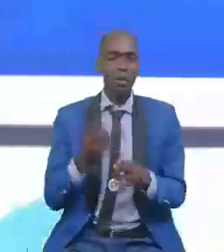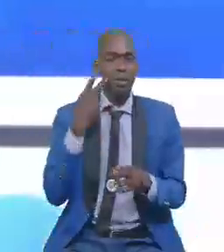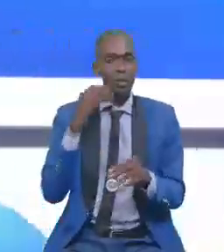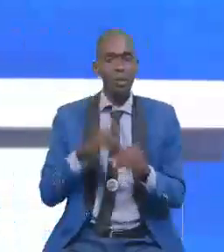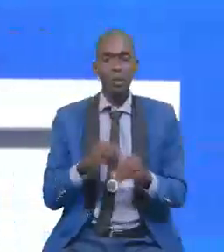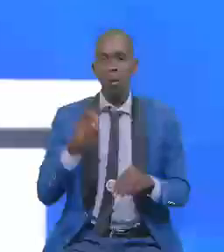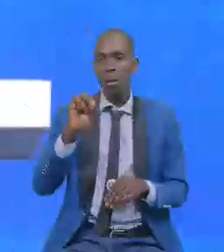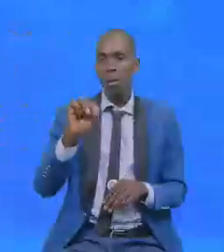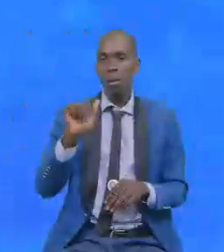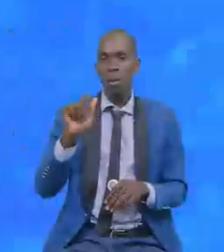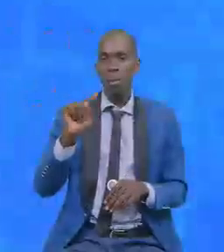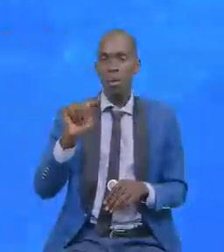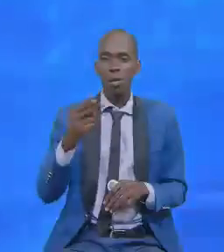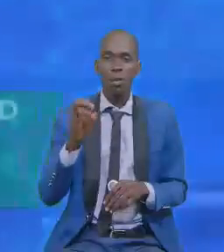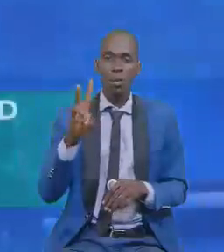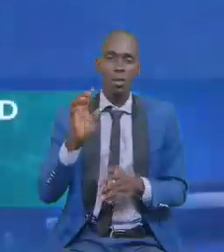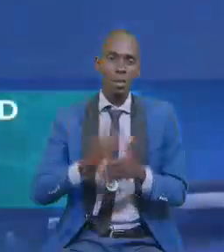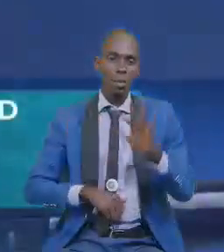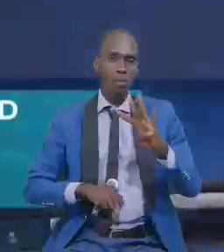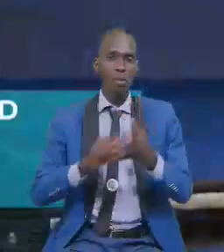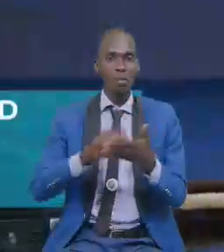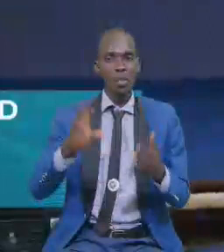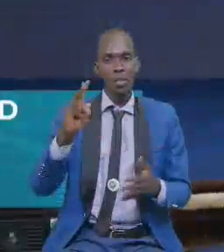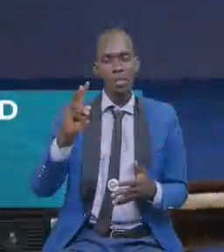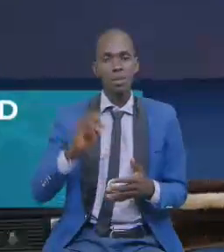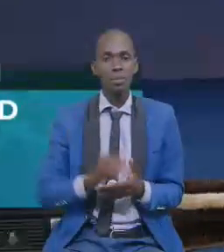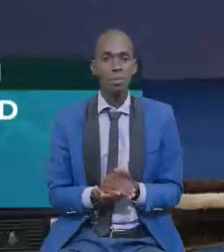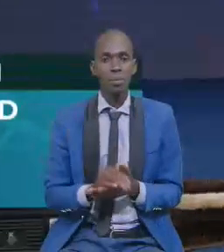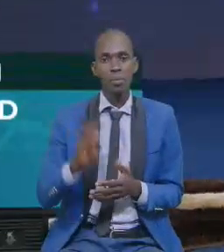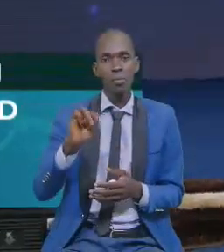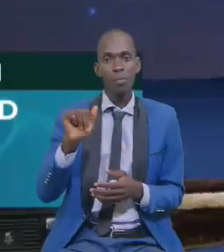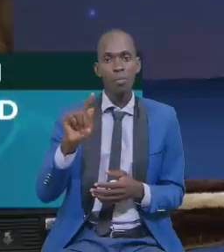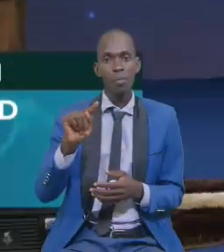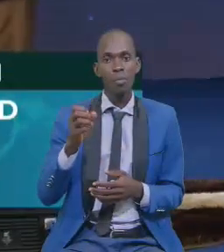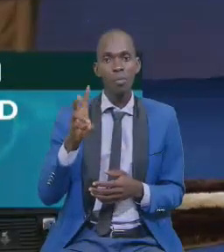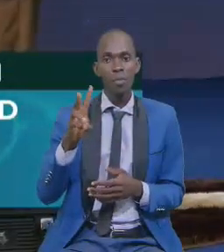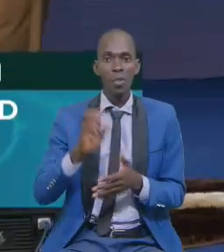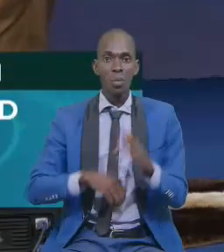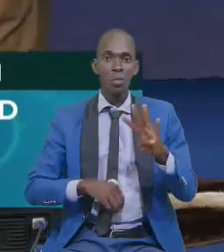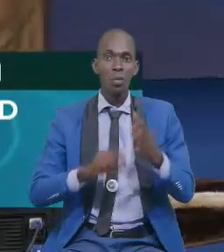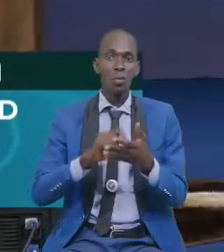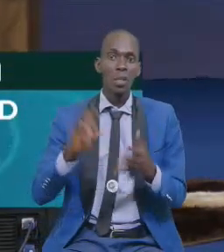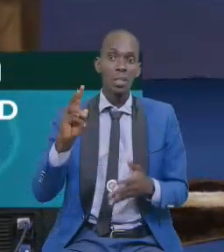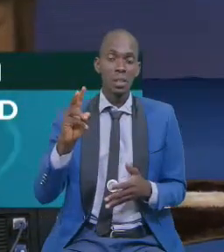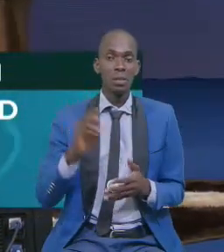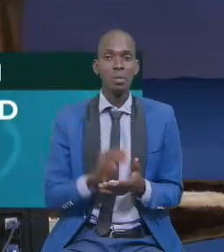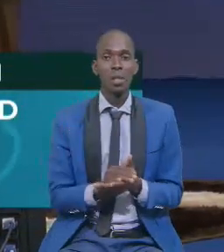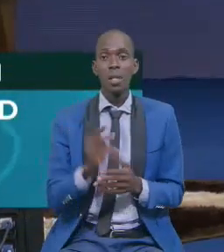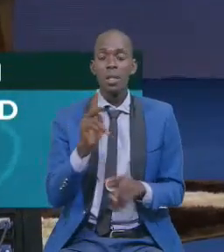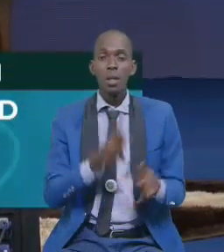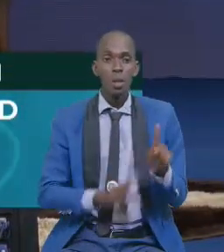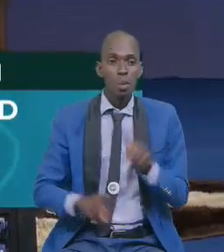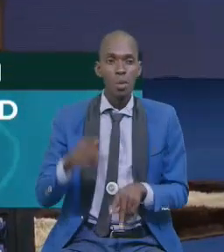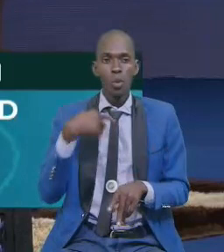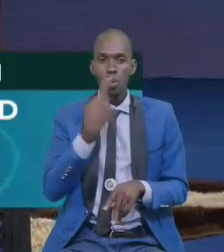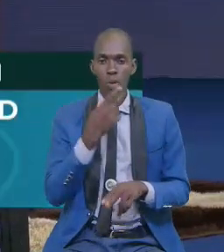I'm reading from verse 16. Matthew chapter 4, verse 16. The people which sat